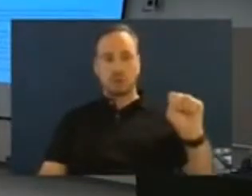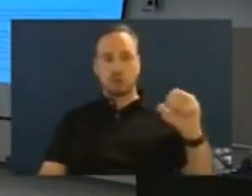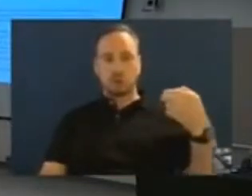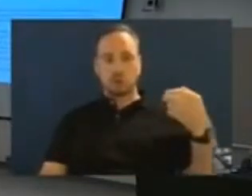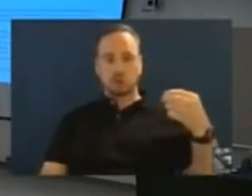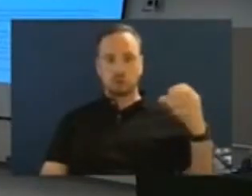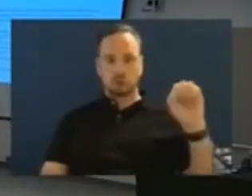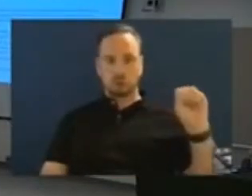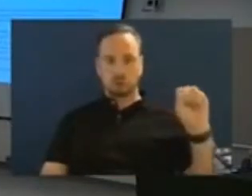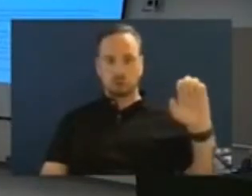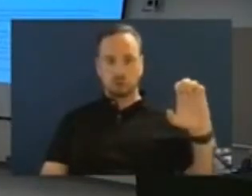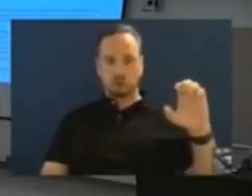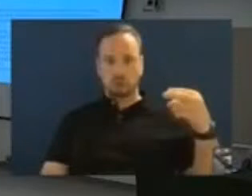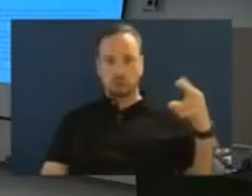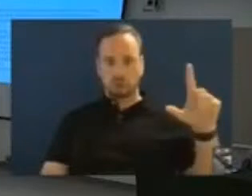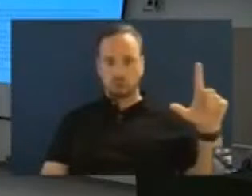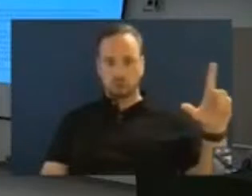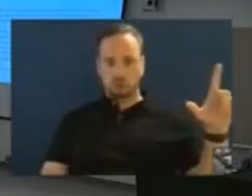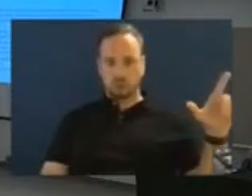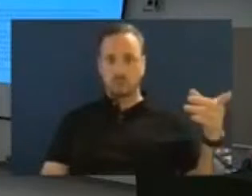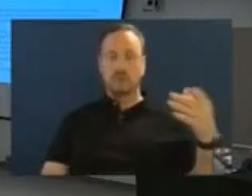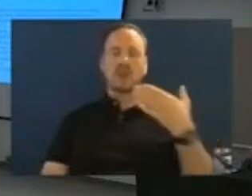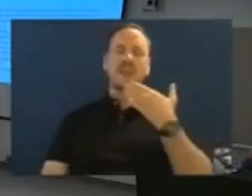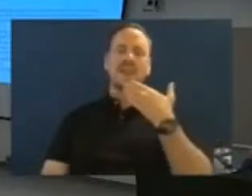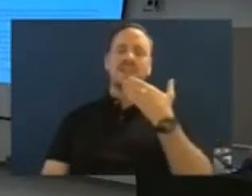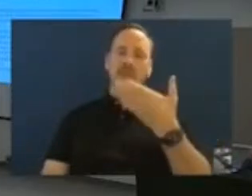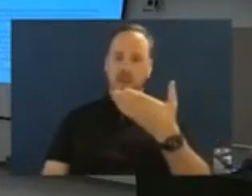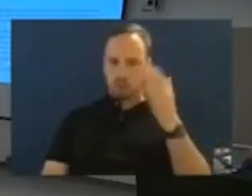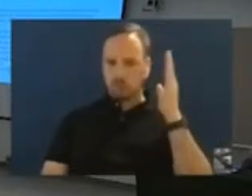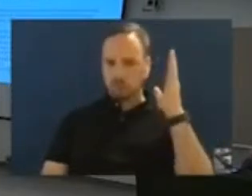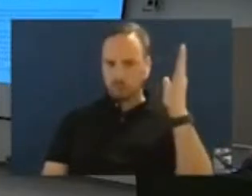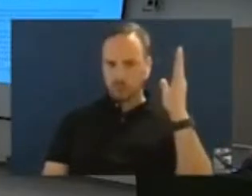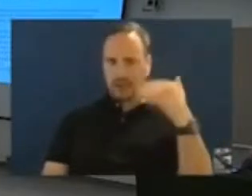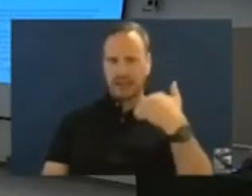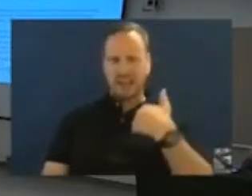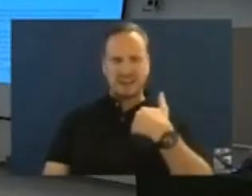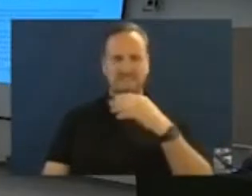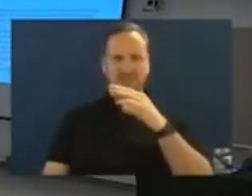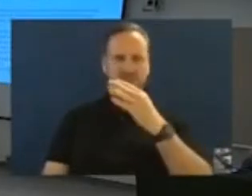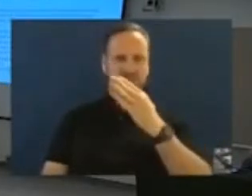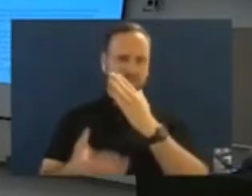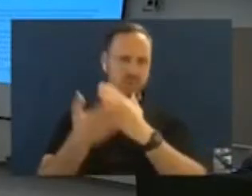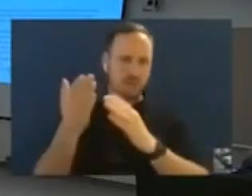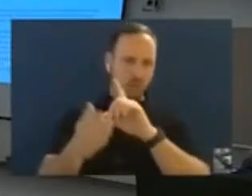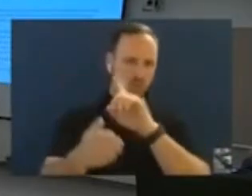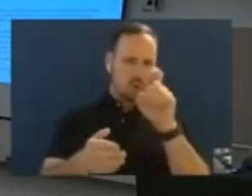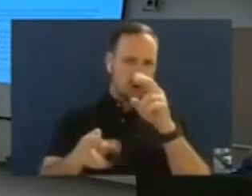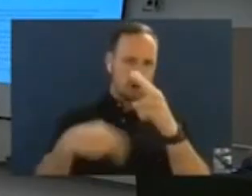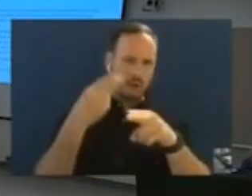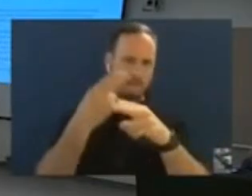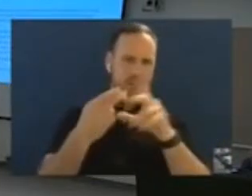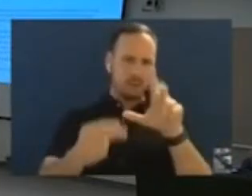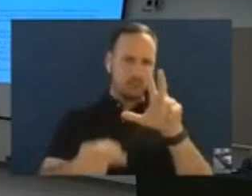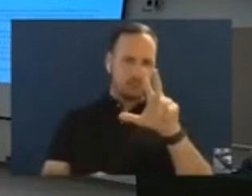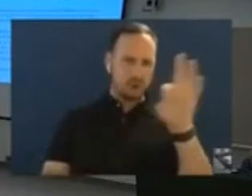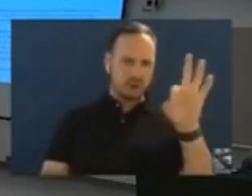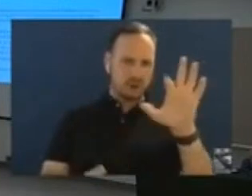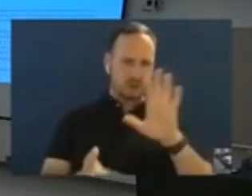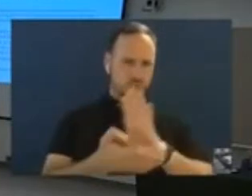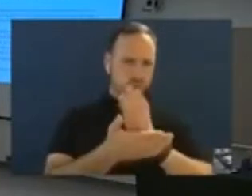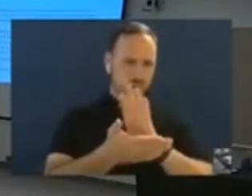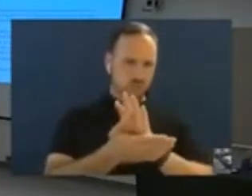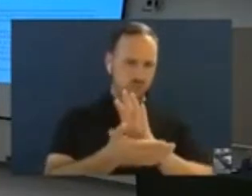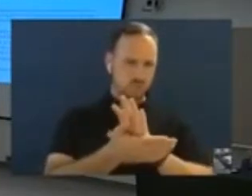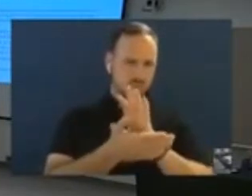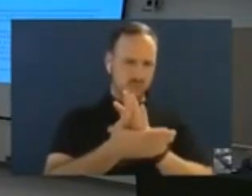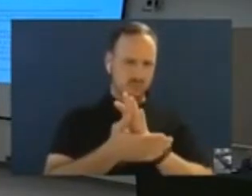Thank you for the presentation. I think I still have some questions about those 39 schools, because even if it isn't, as